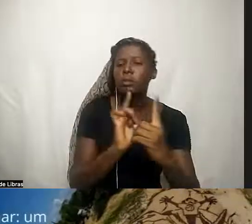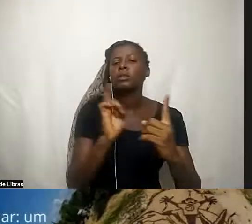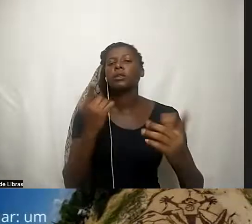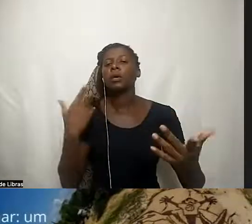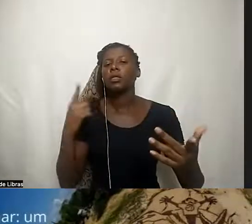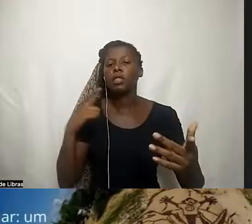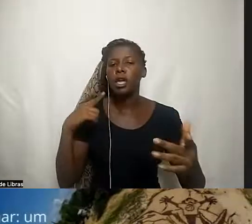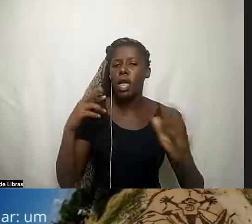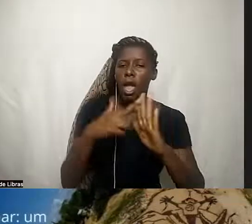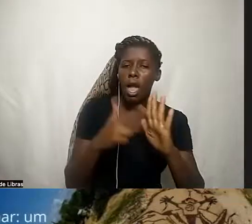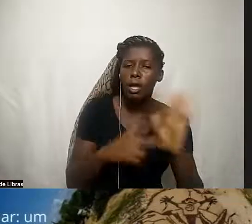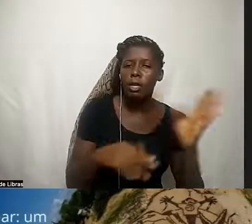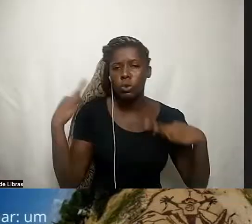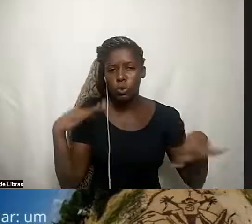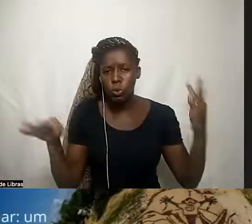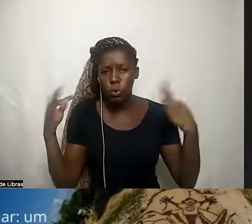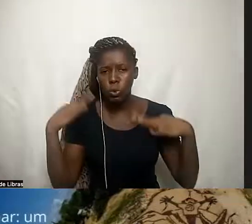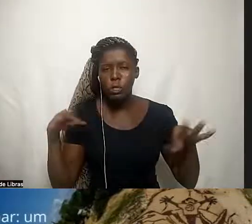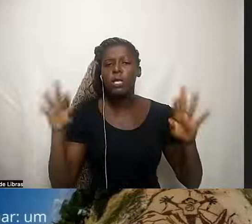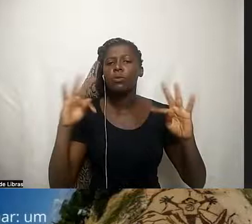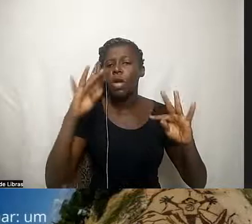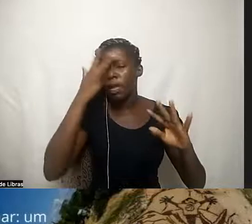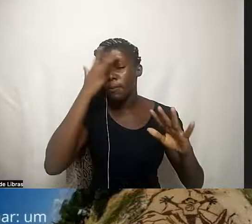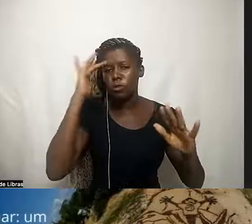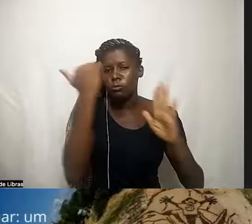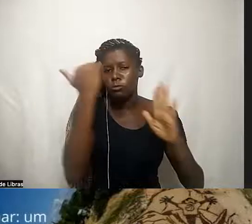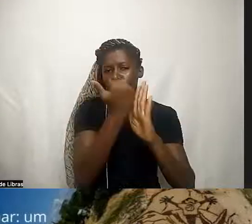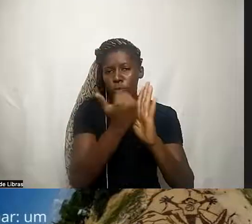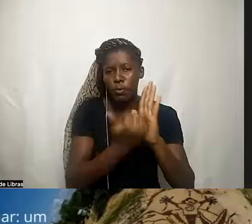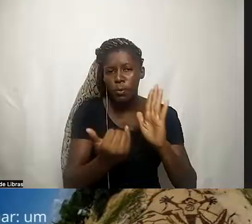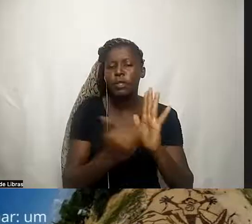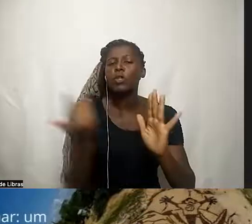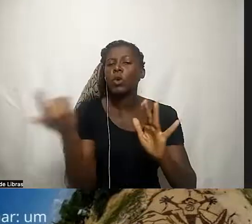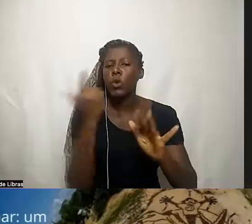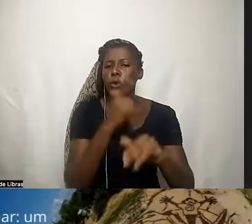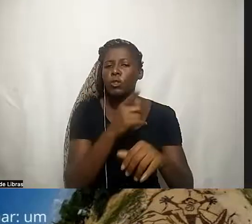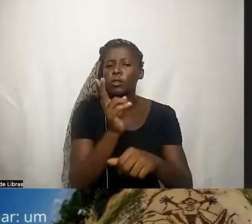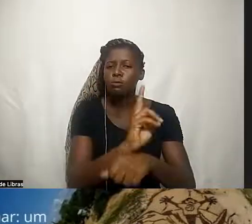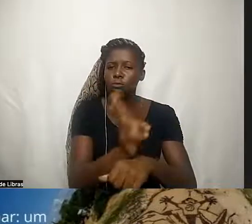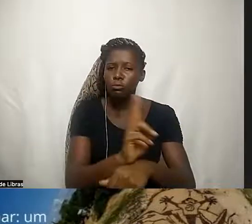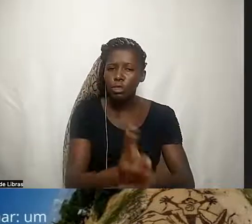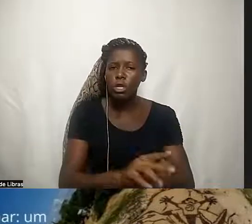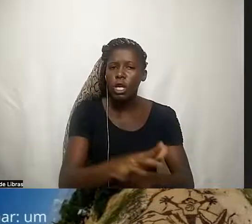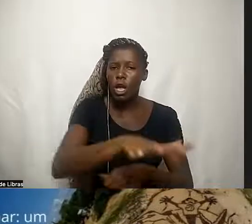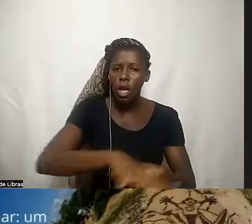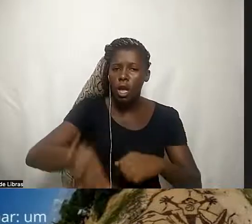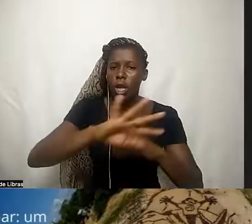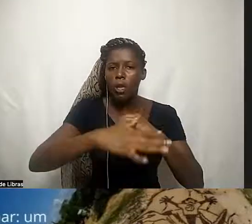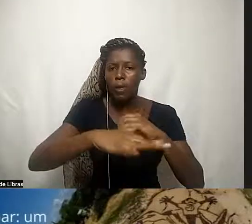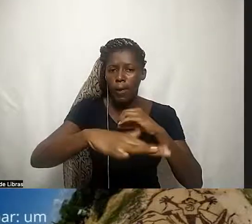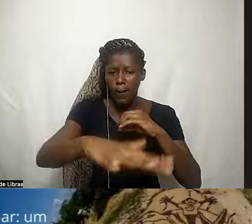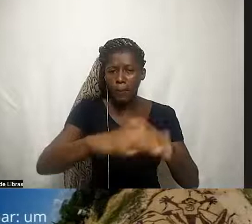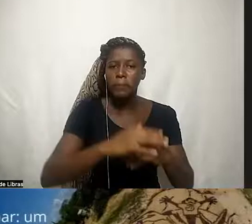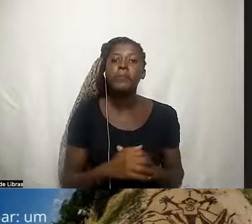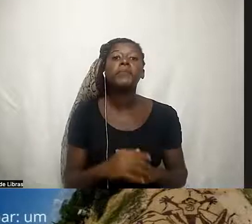legislate on the approximation to the animals. So we have balance there. We can protect the species and also generate